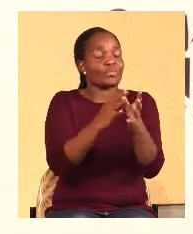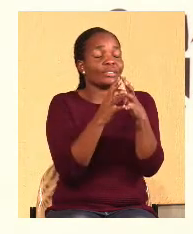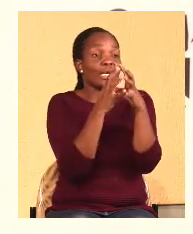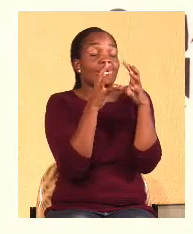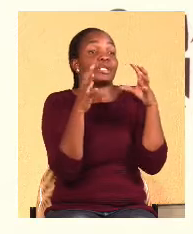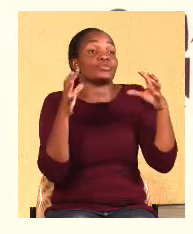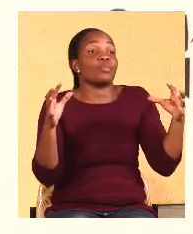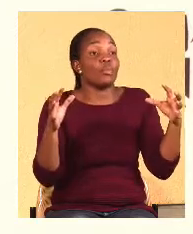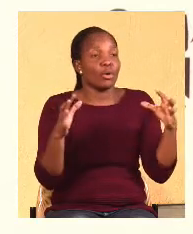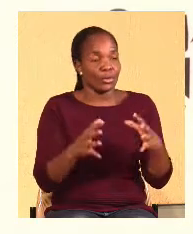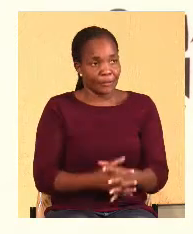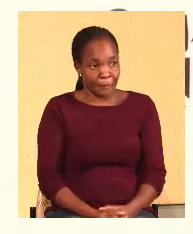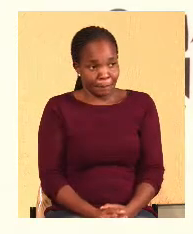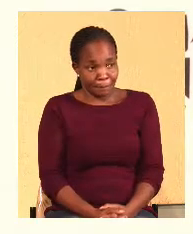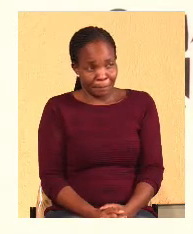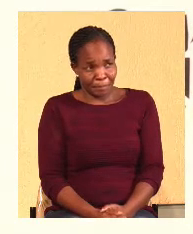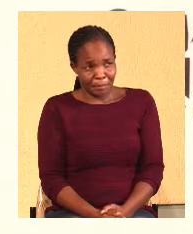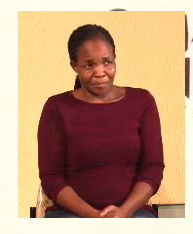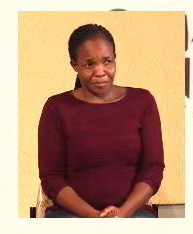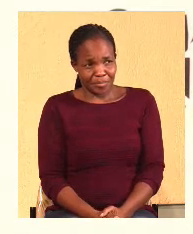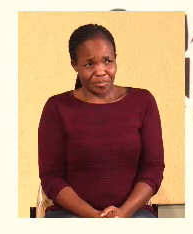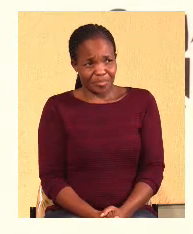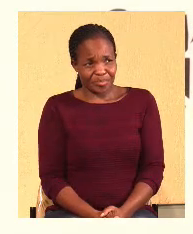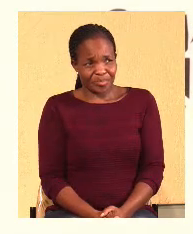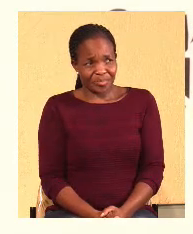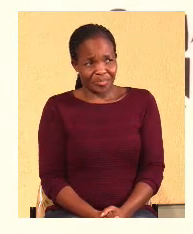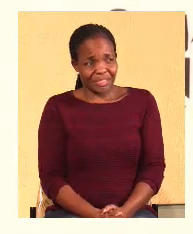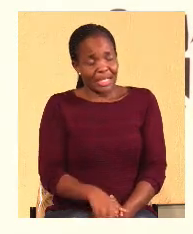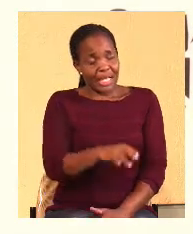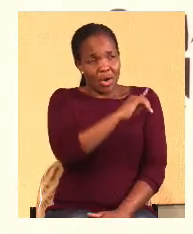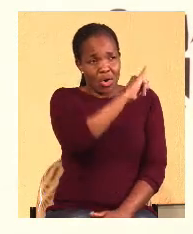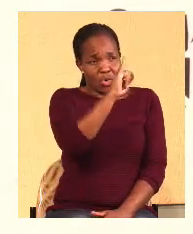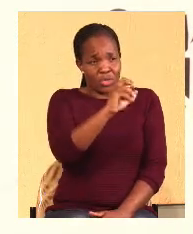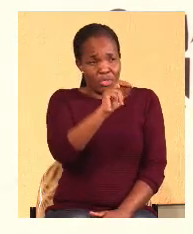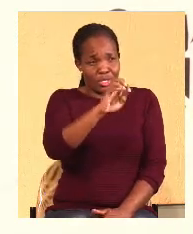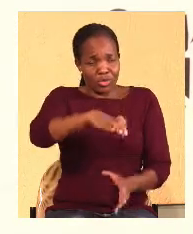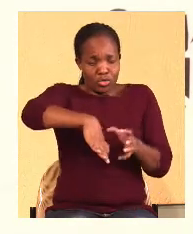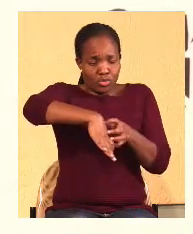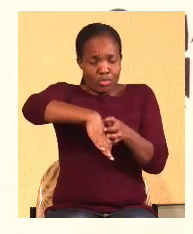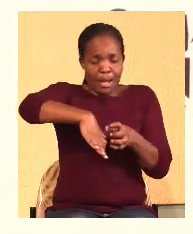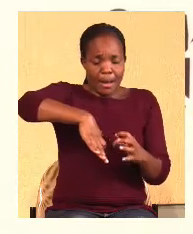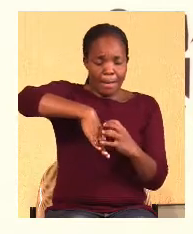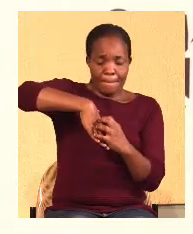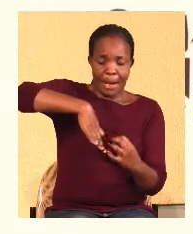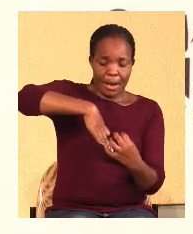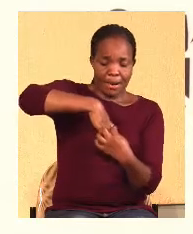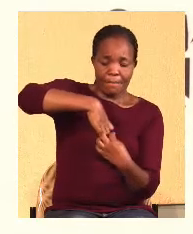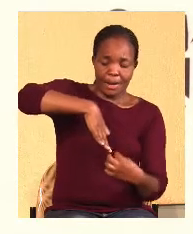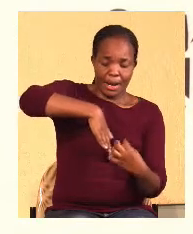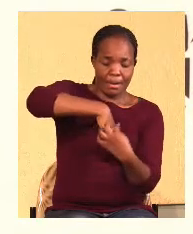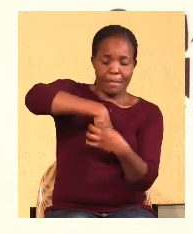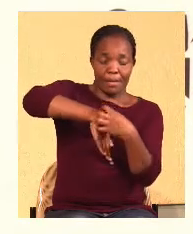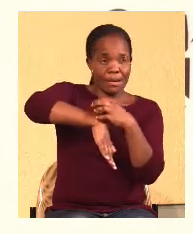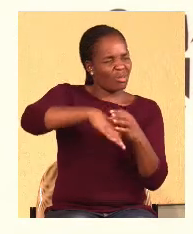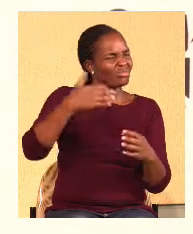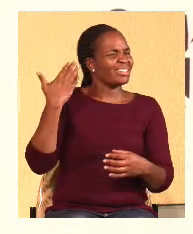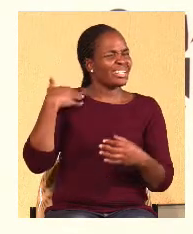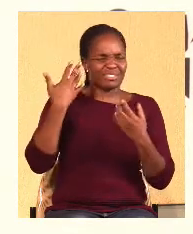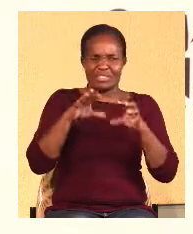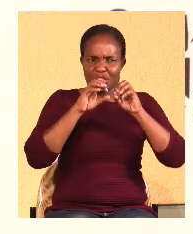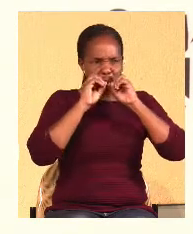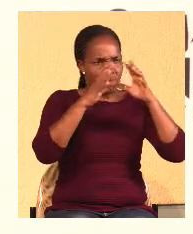that people know. That's correct. In fact, that those zones are part of the Gazette that is published already. Yes. So I